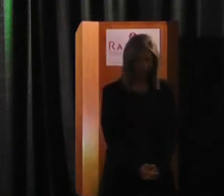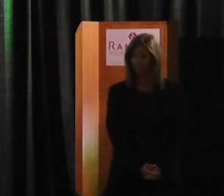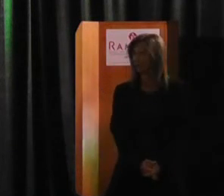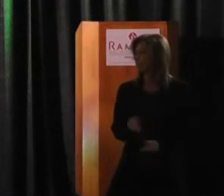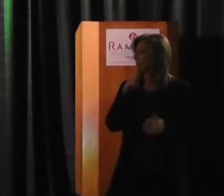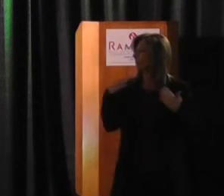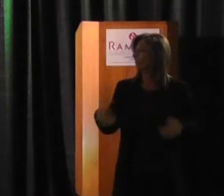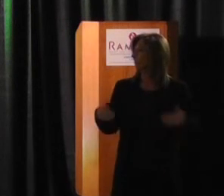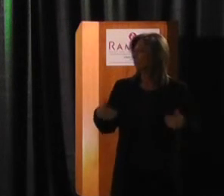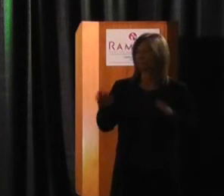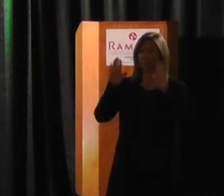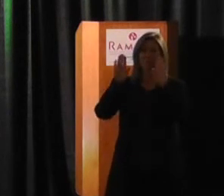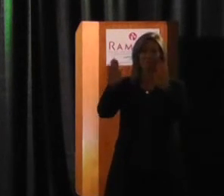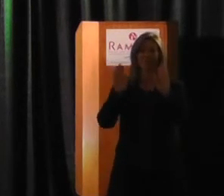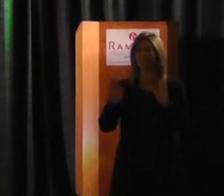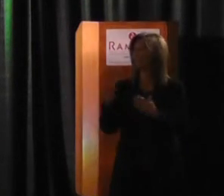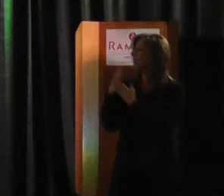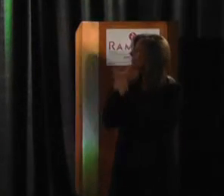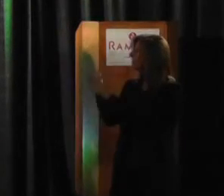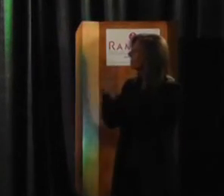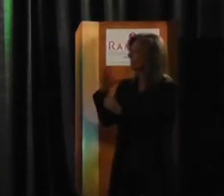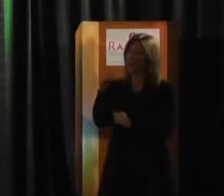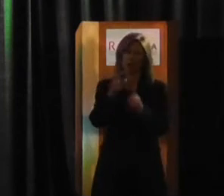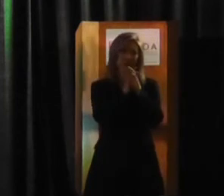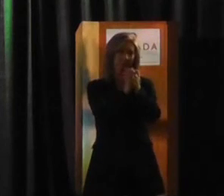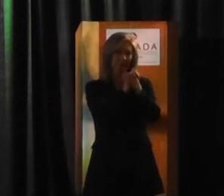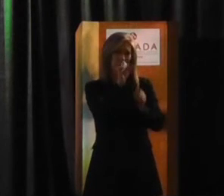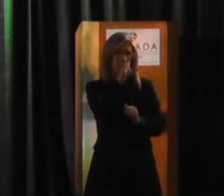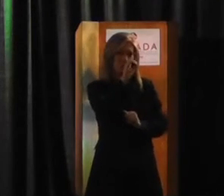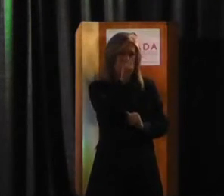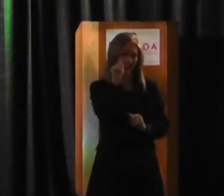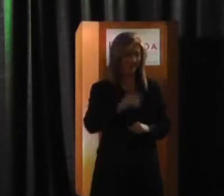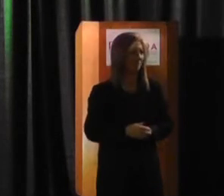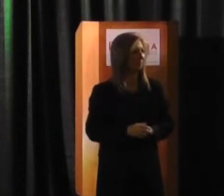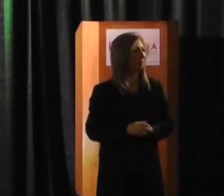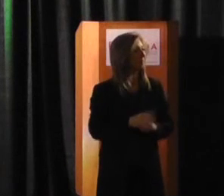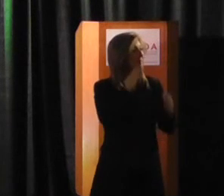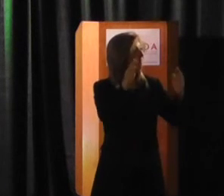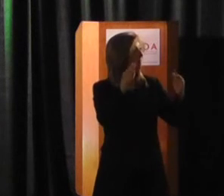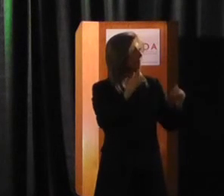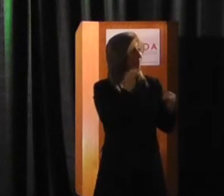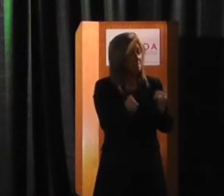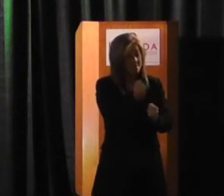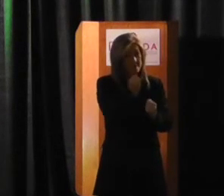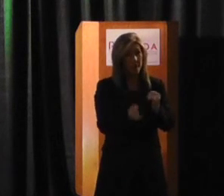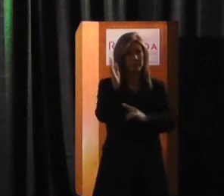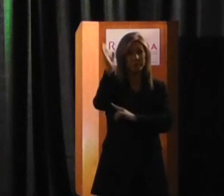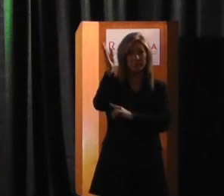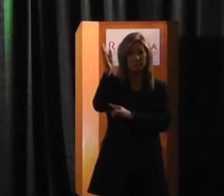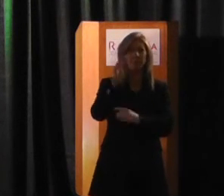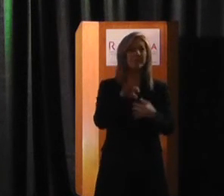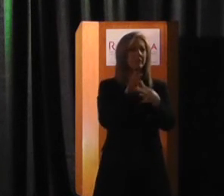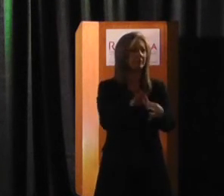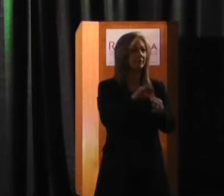Absolutely wonderful. Thank you so much, Stephanie, and congratulations to Scott Berry. Our final presentation this year comes from Cindy